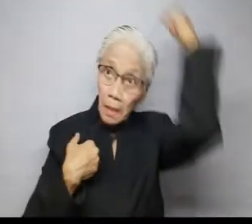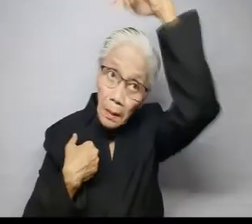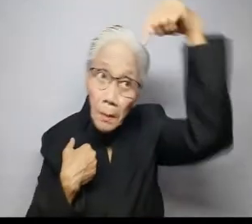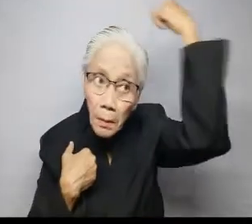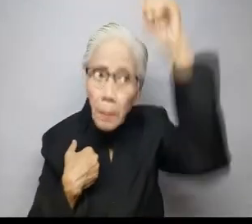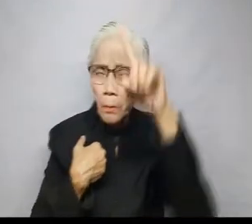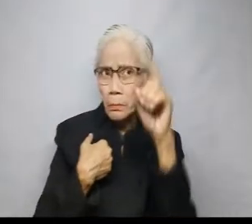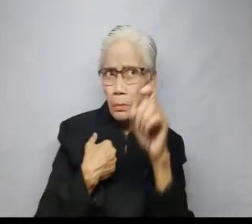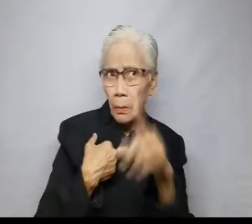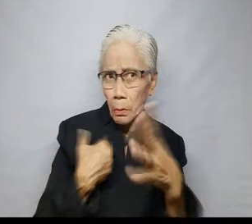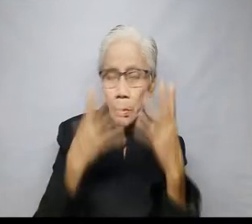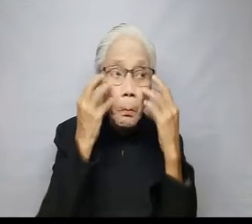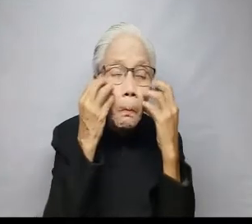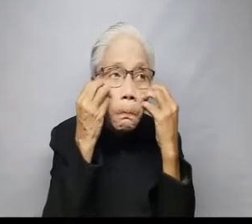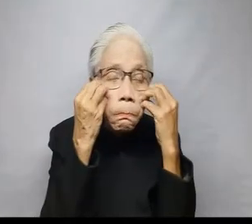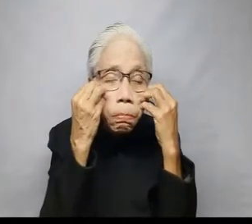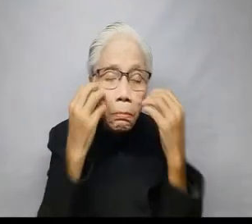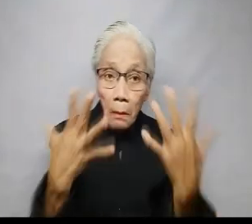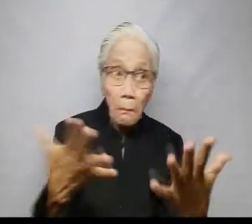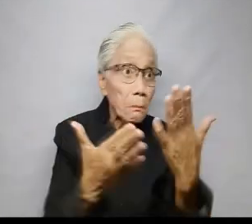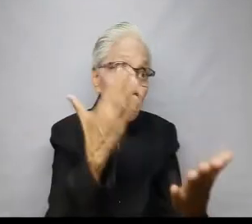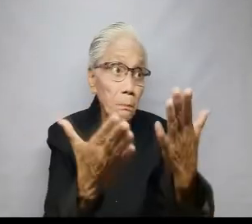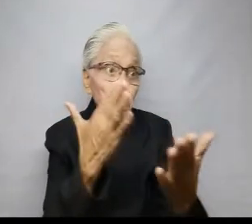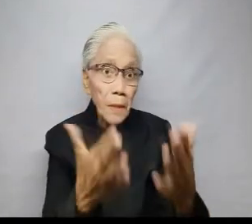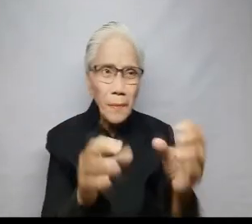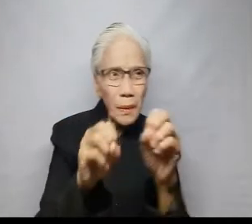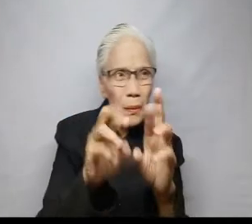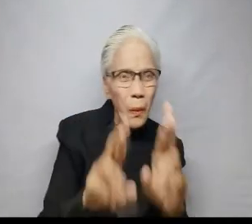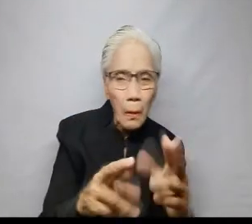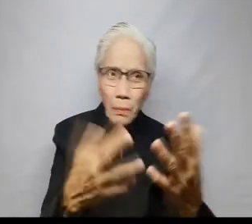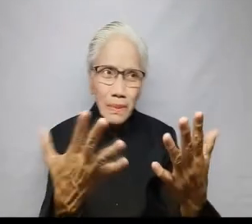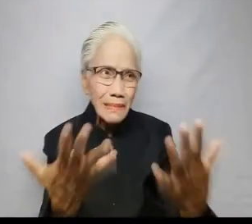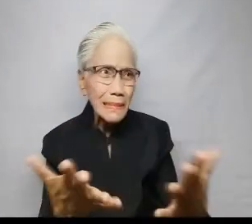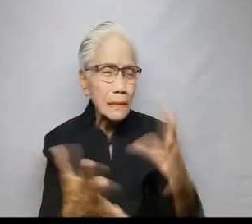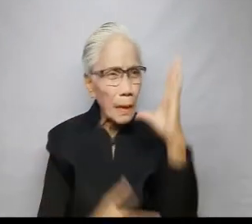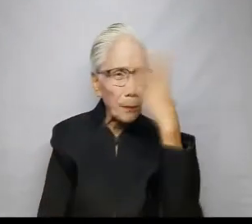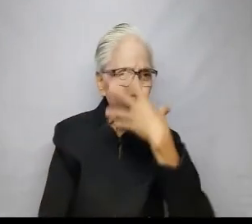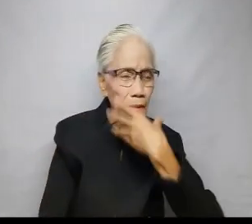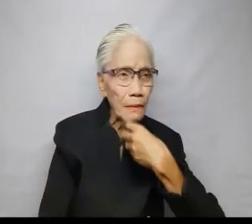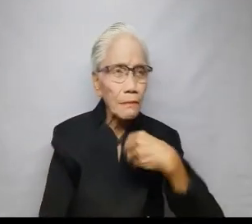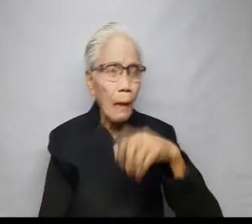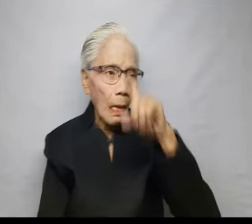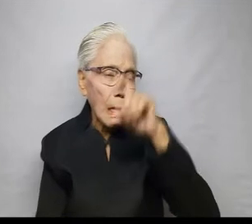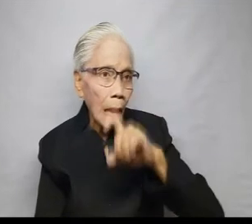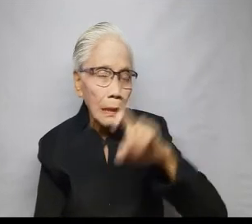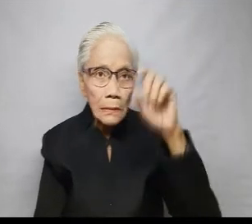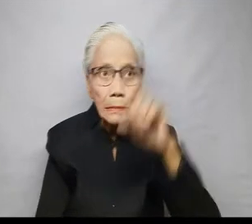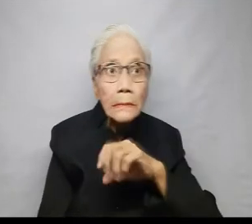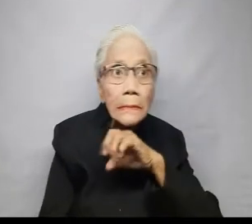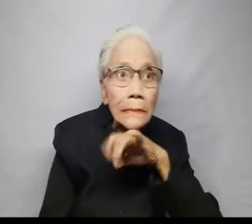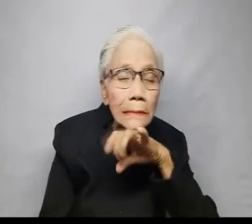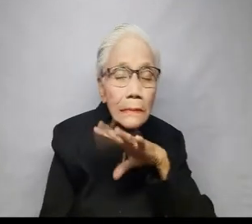have a halo? She was short, wrinkled, and precious, maybe even a little ornery, like a beautiful,